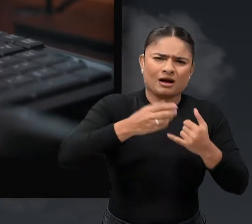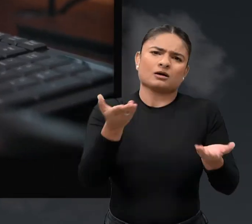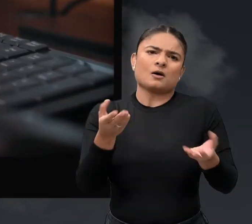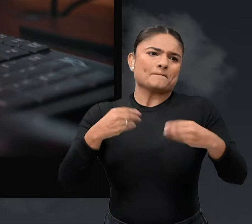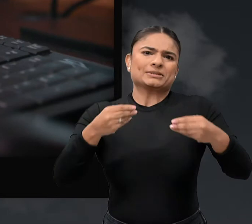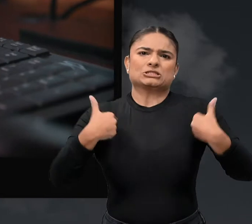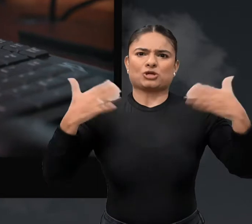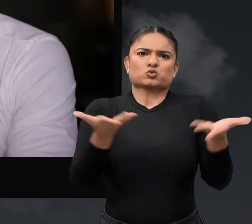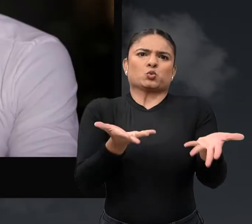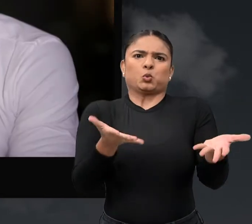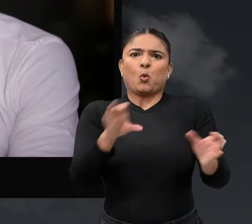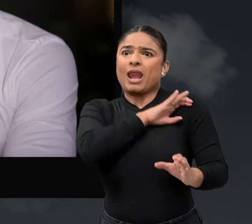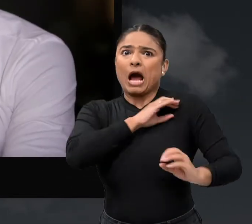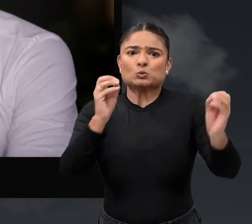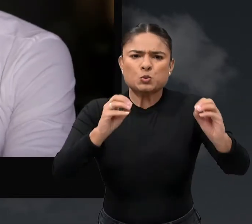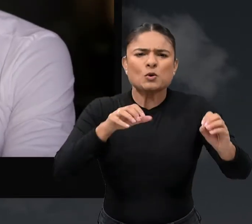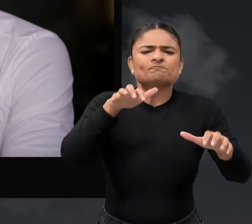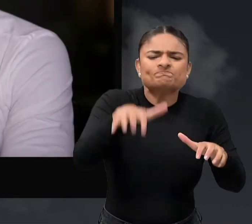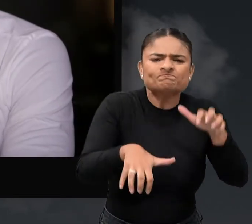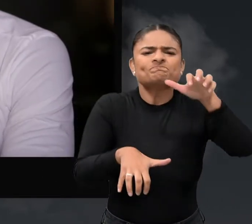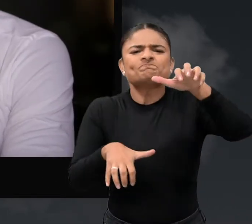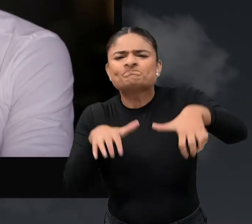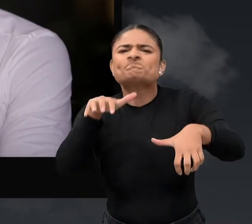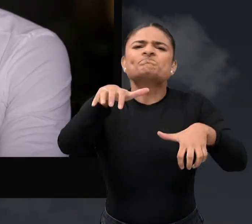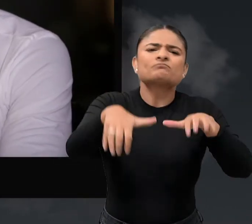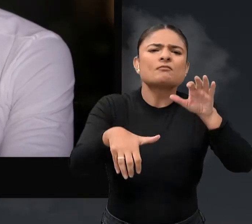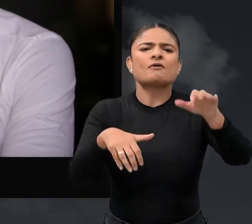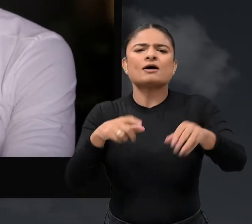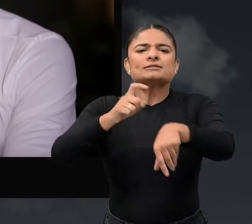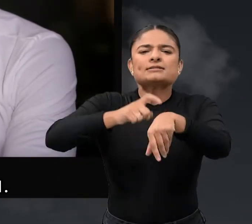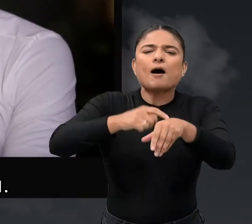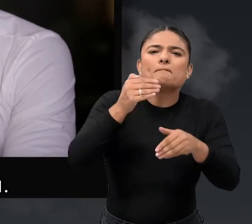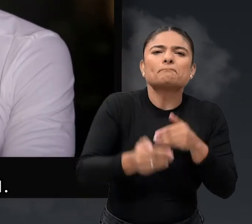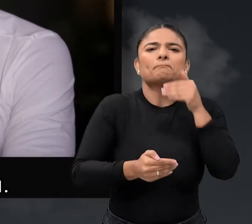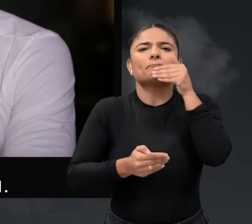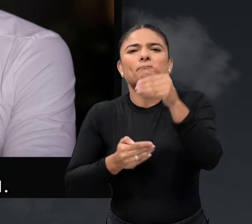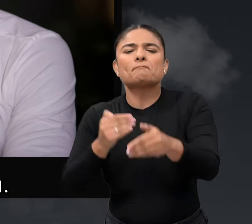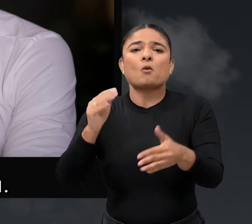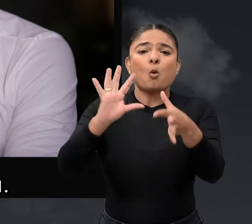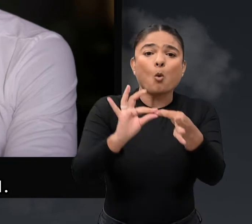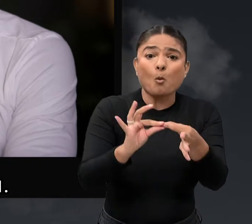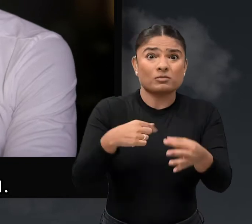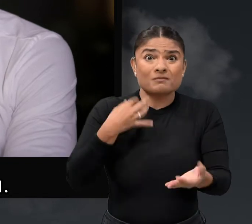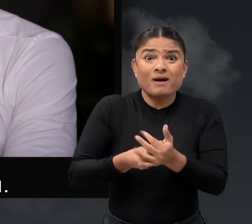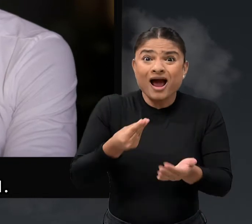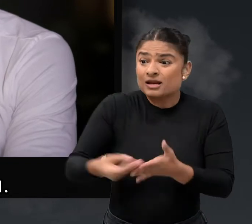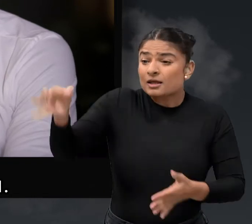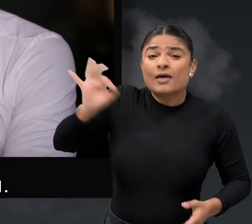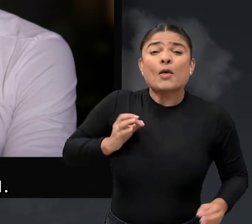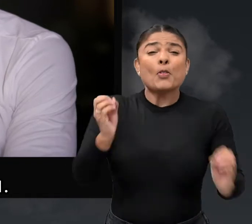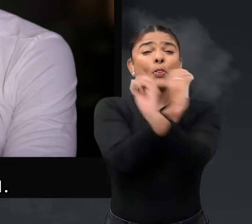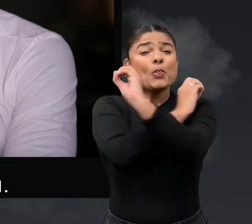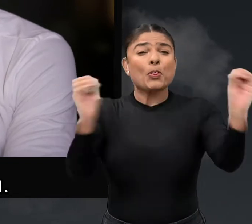was just this exciting journey of having a business. And at home, they didn't even know